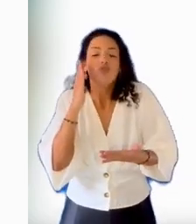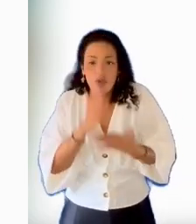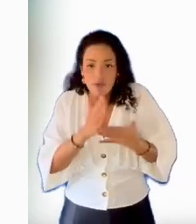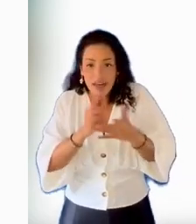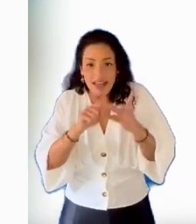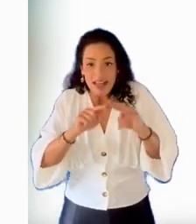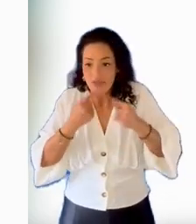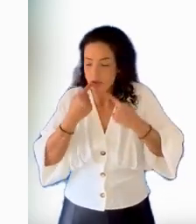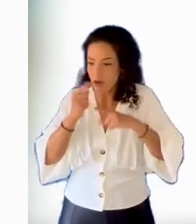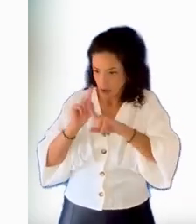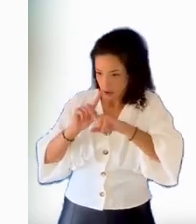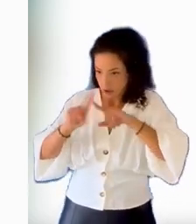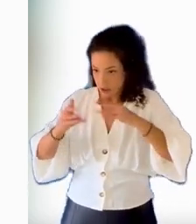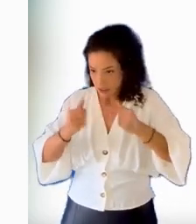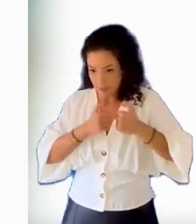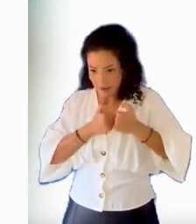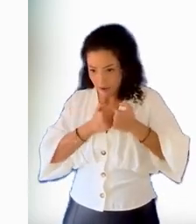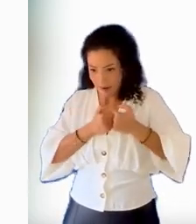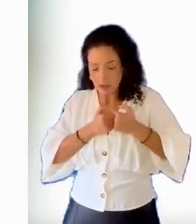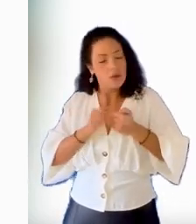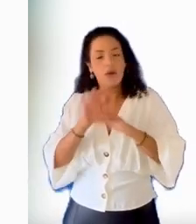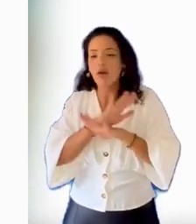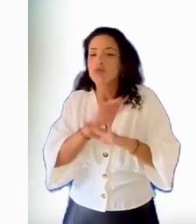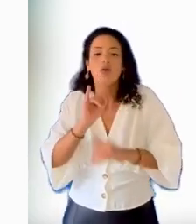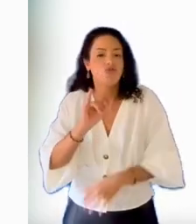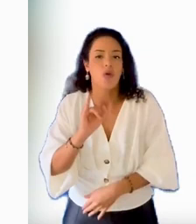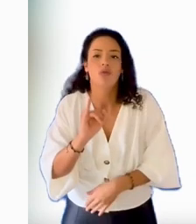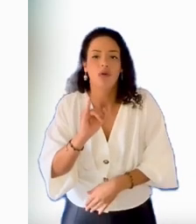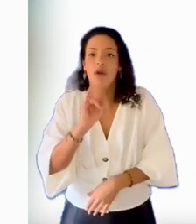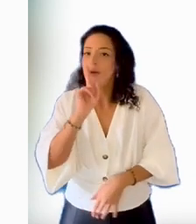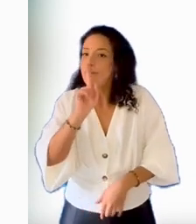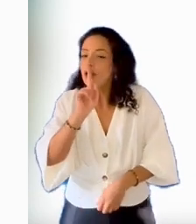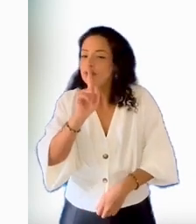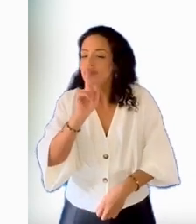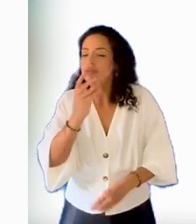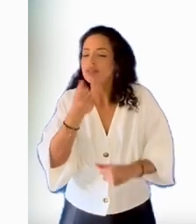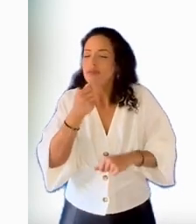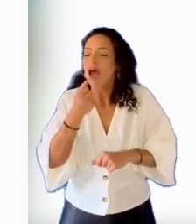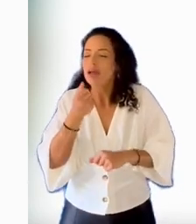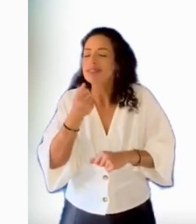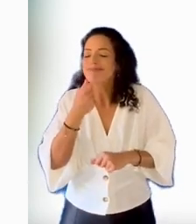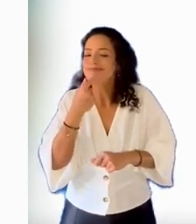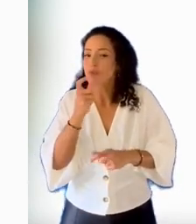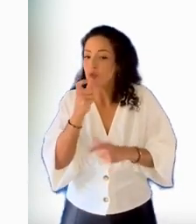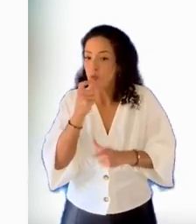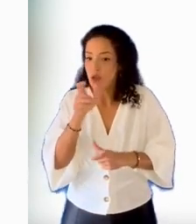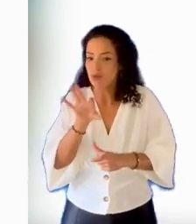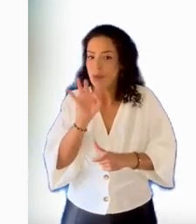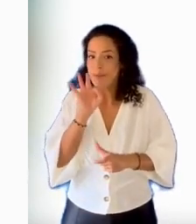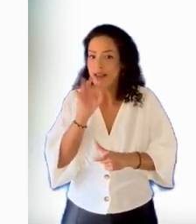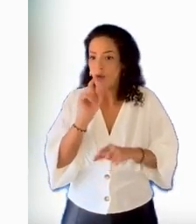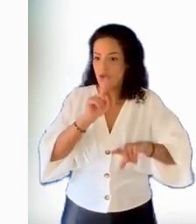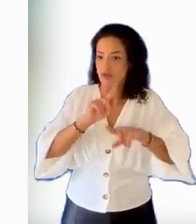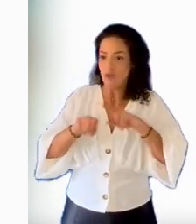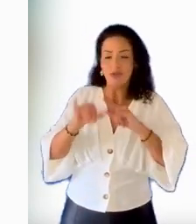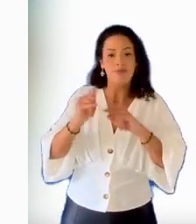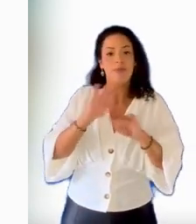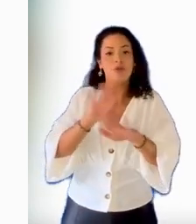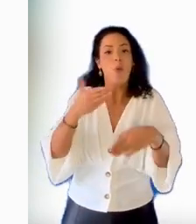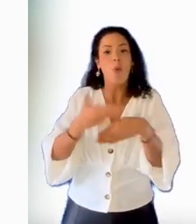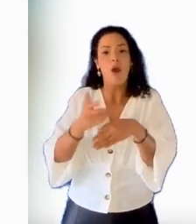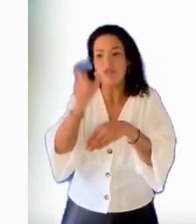and compassion, it will not be wrong. Of course, there are always times when the words that we choose or the response that we find may not work for